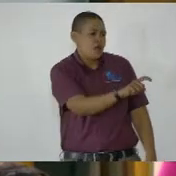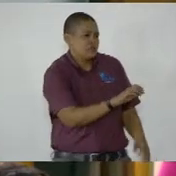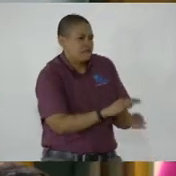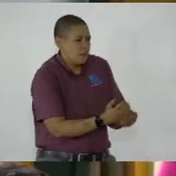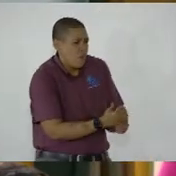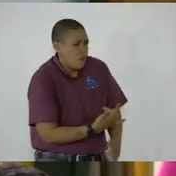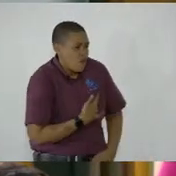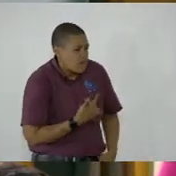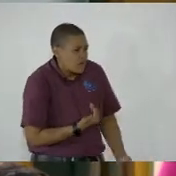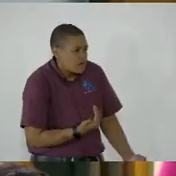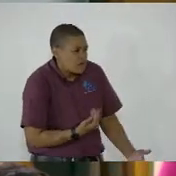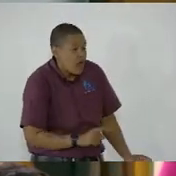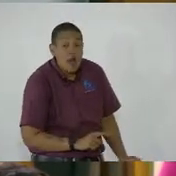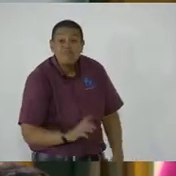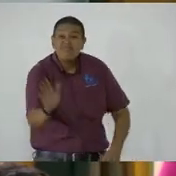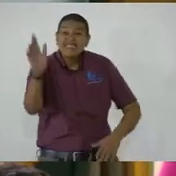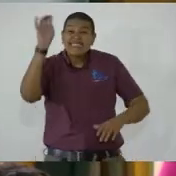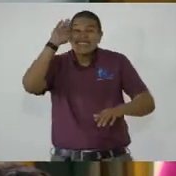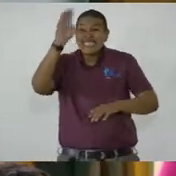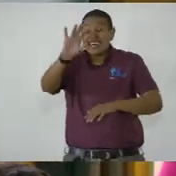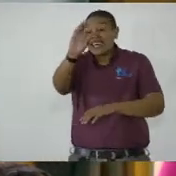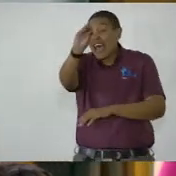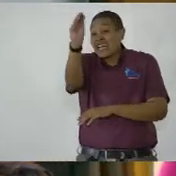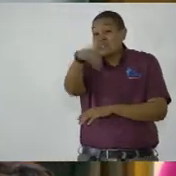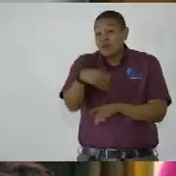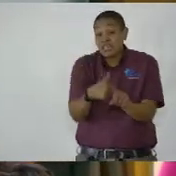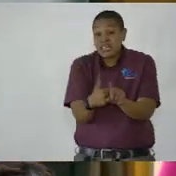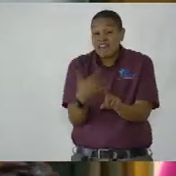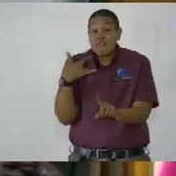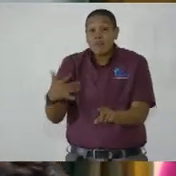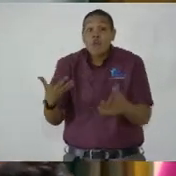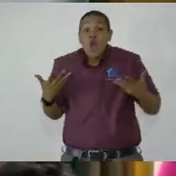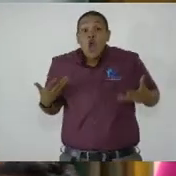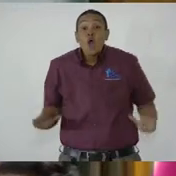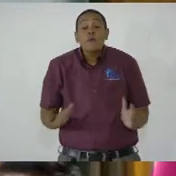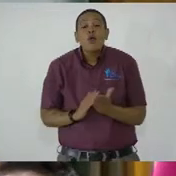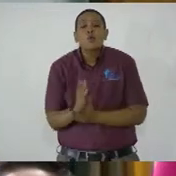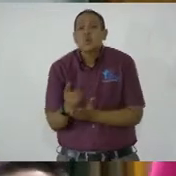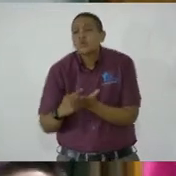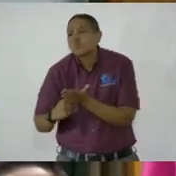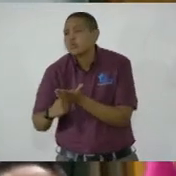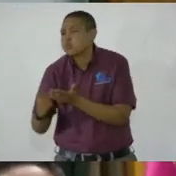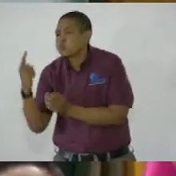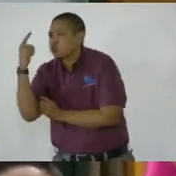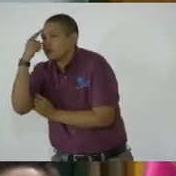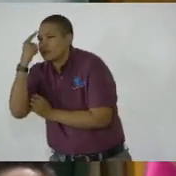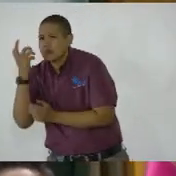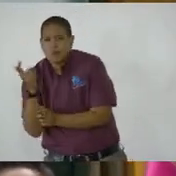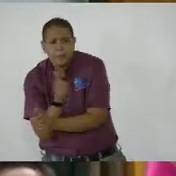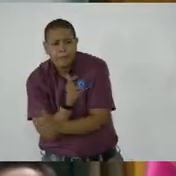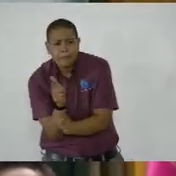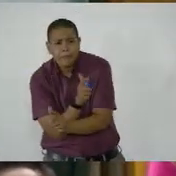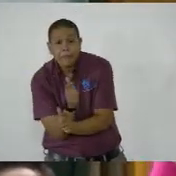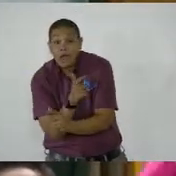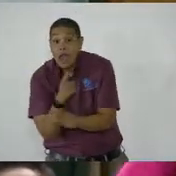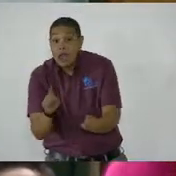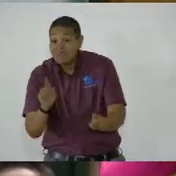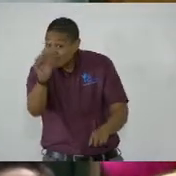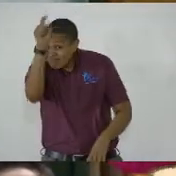over 90% of the cases are completed by plea bargaining. In some states, less